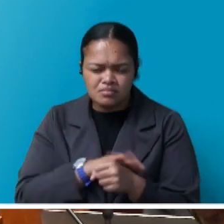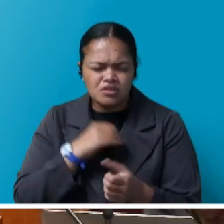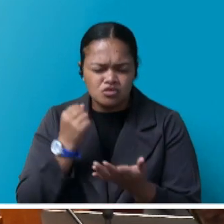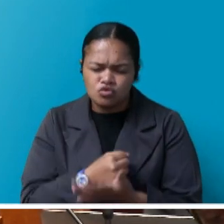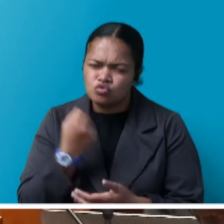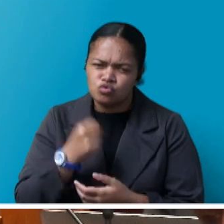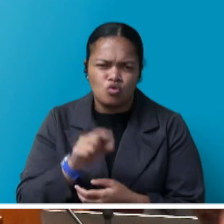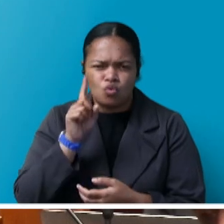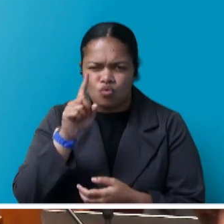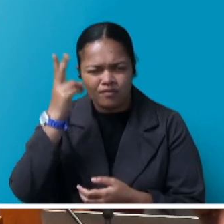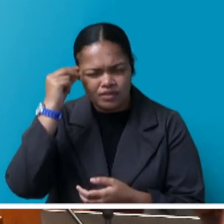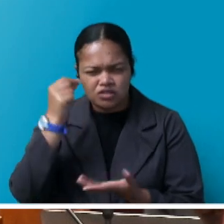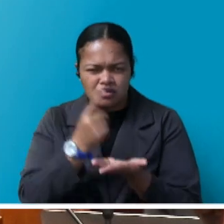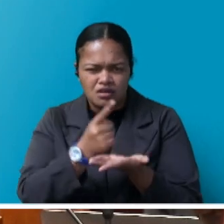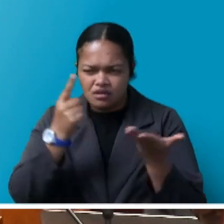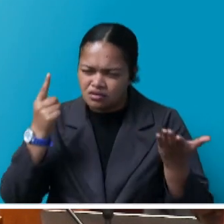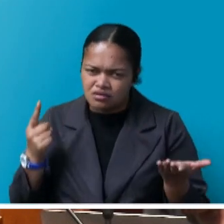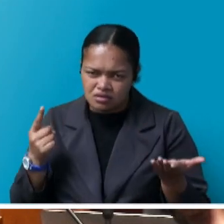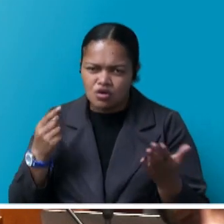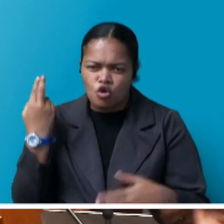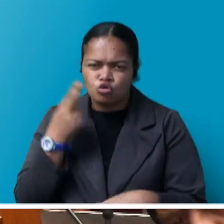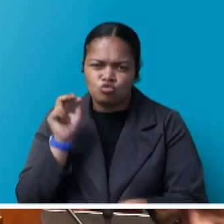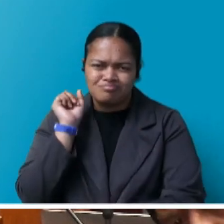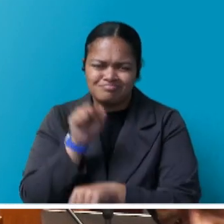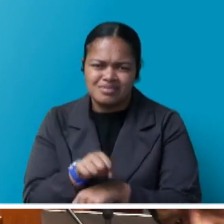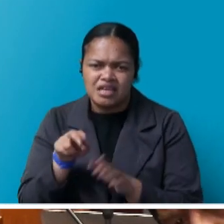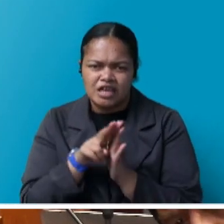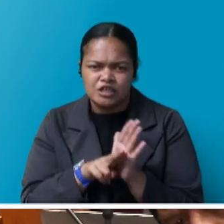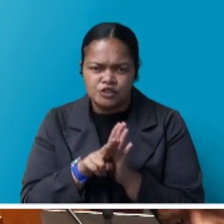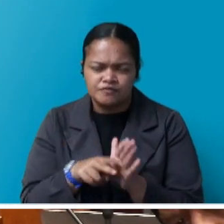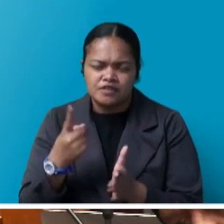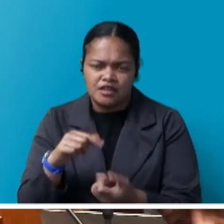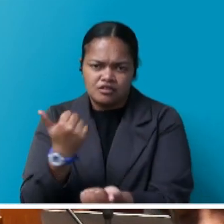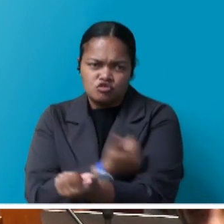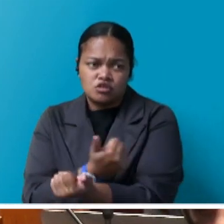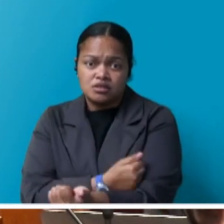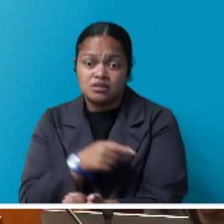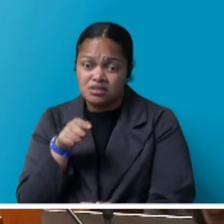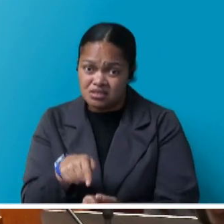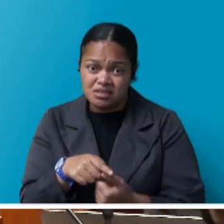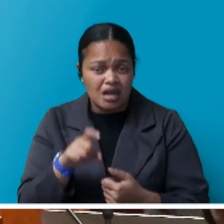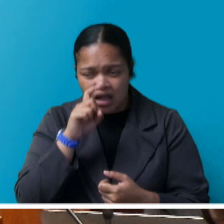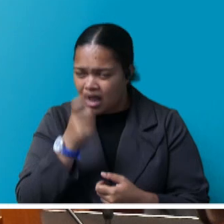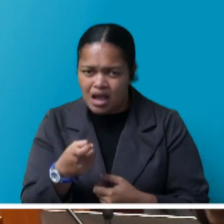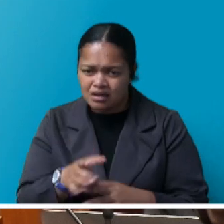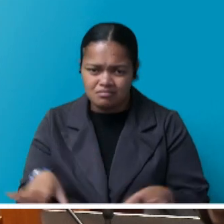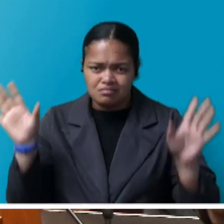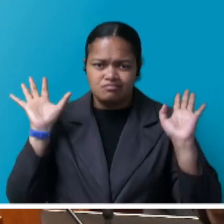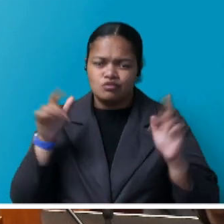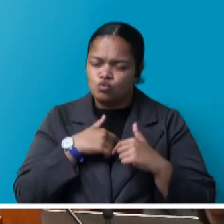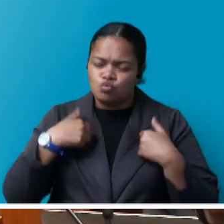is really left behind in the fight against HIV and illicit drugs. This is a battle we cannot afford to lose, and we must